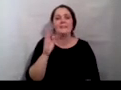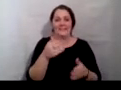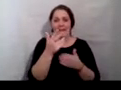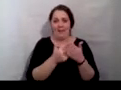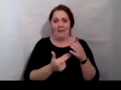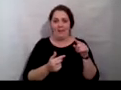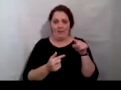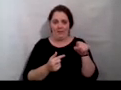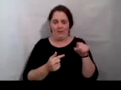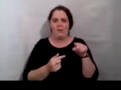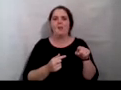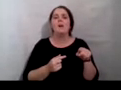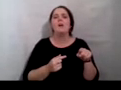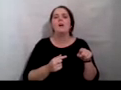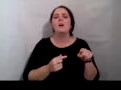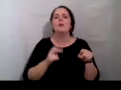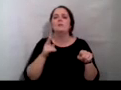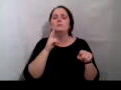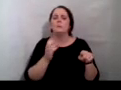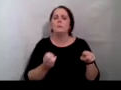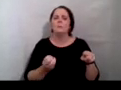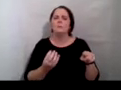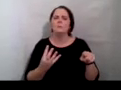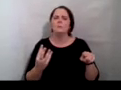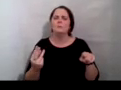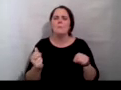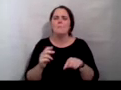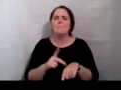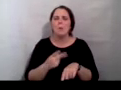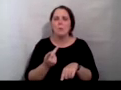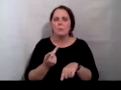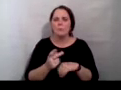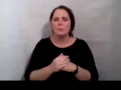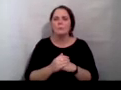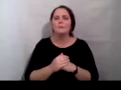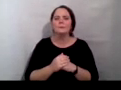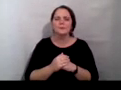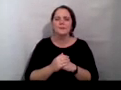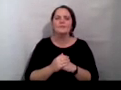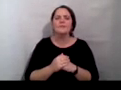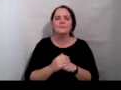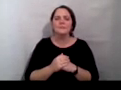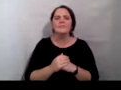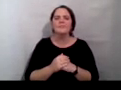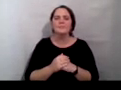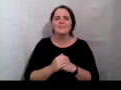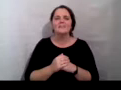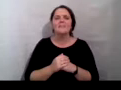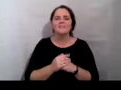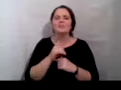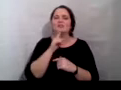artwork to the way that blue underpainting that takes